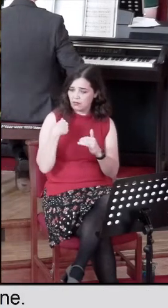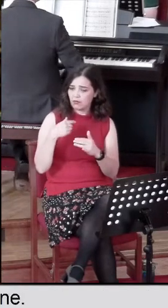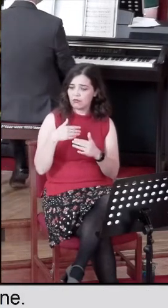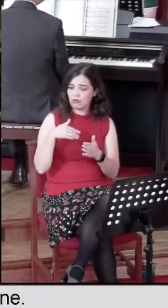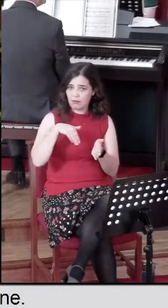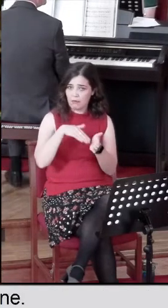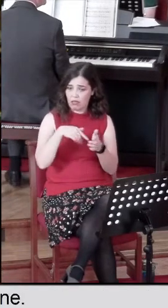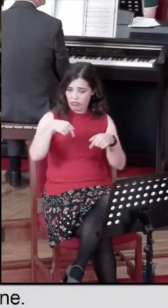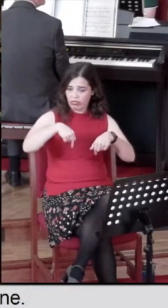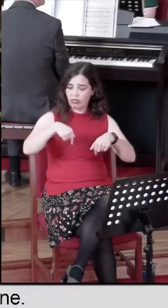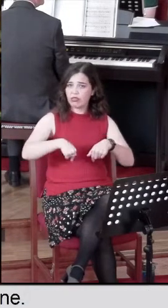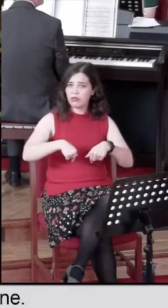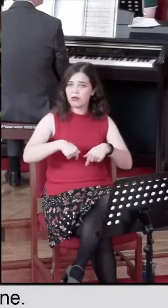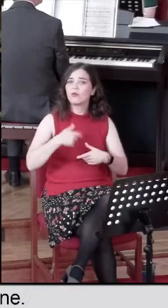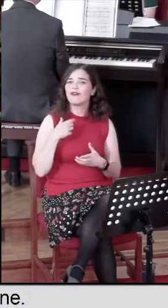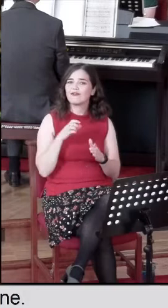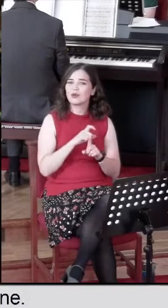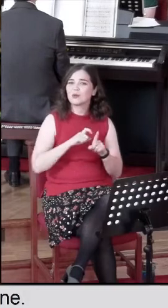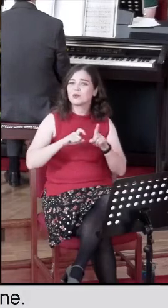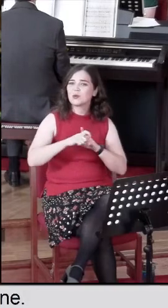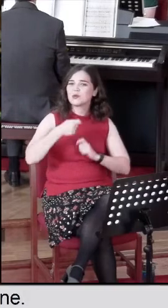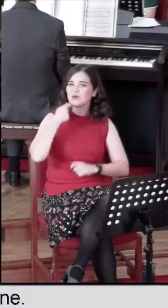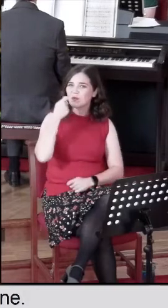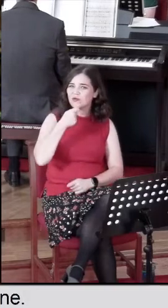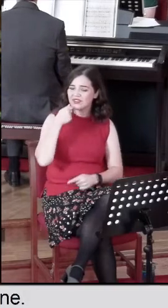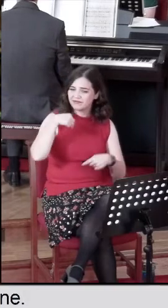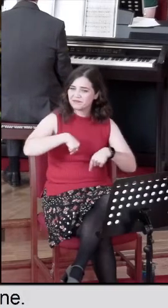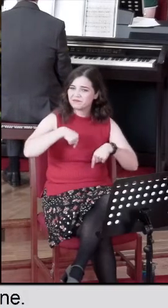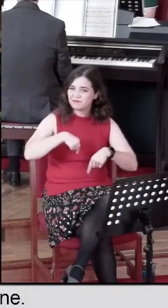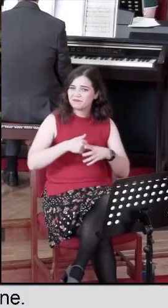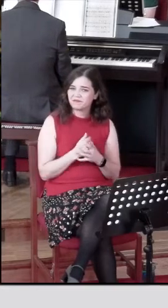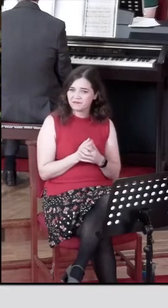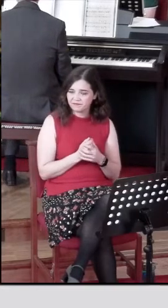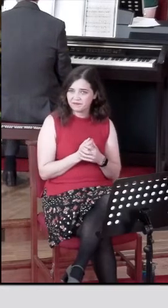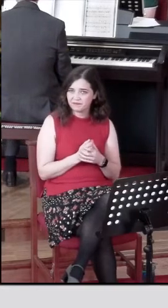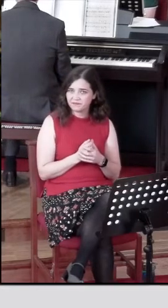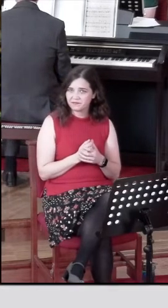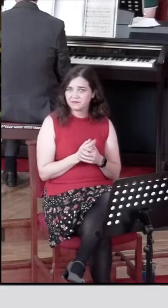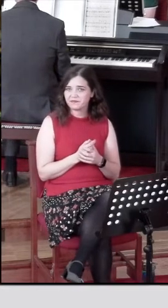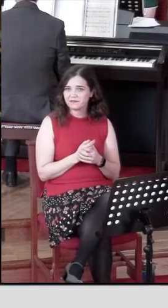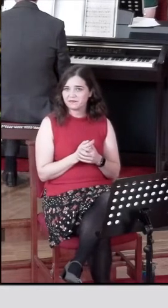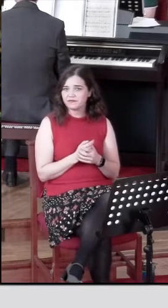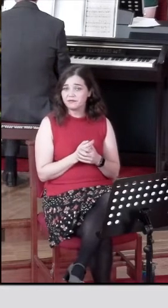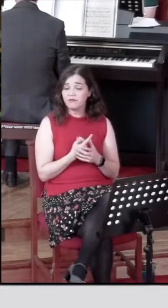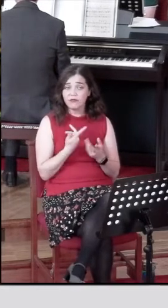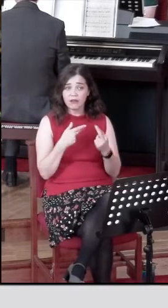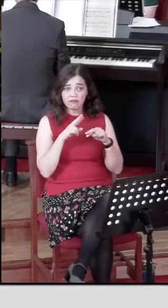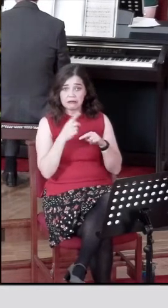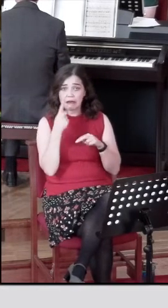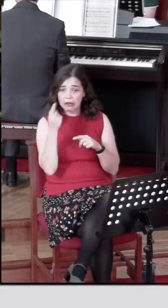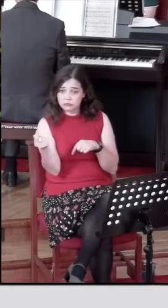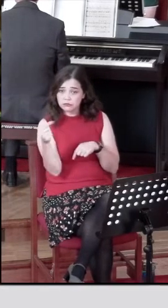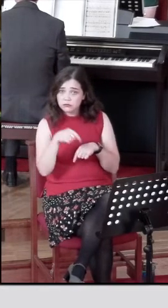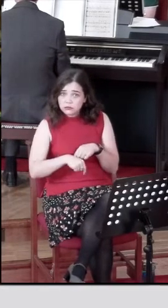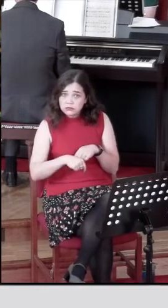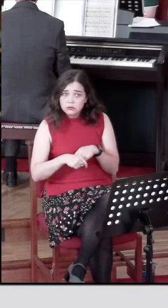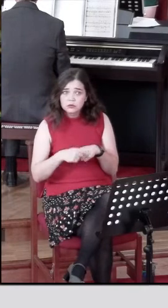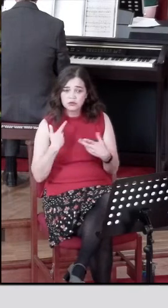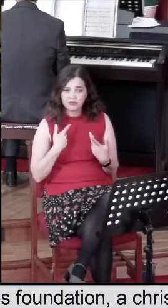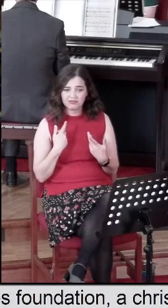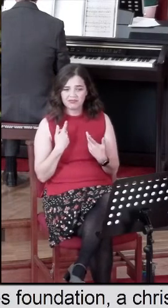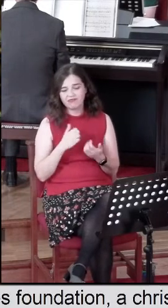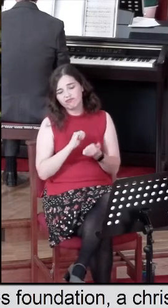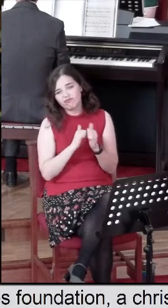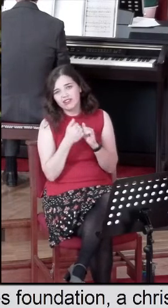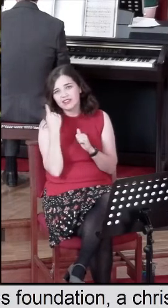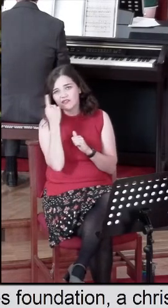the community breakfast will be happening in the hall along there. And if you're able to come along and just show a friendly face